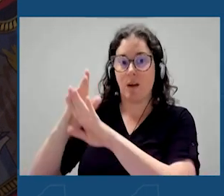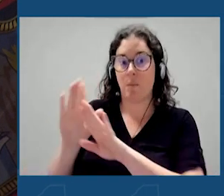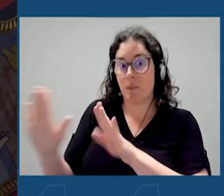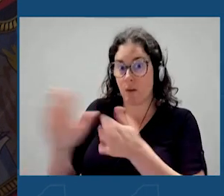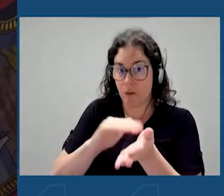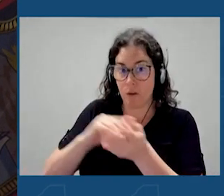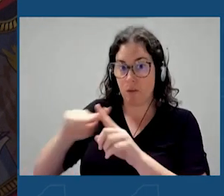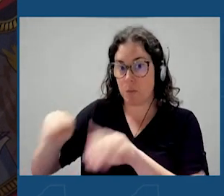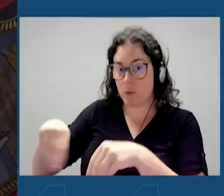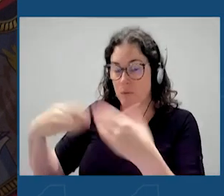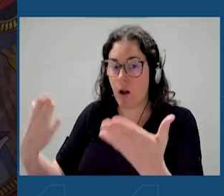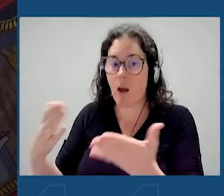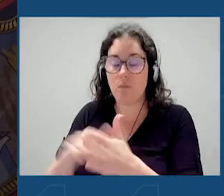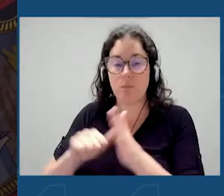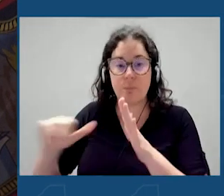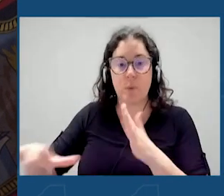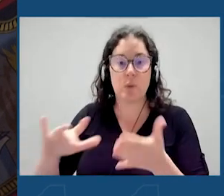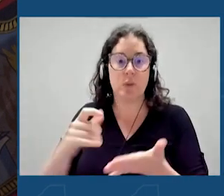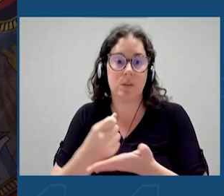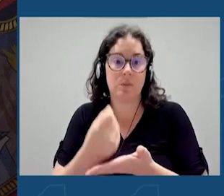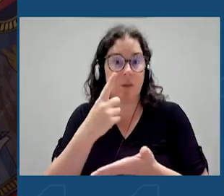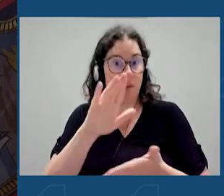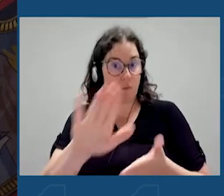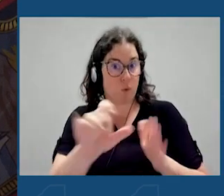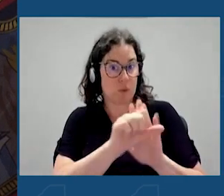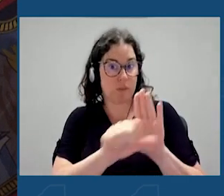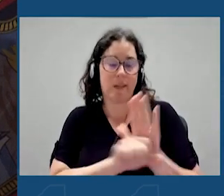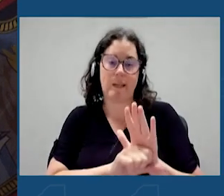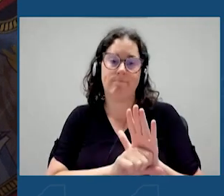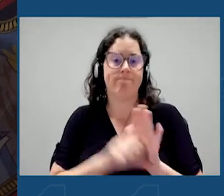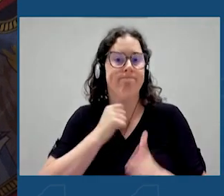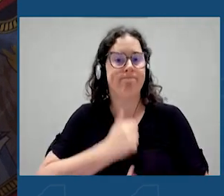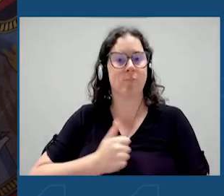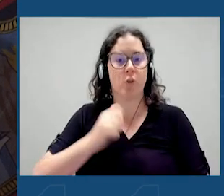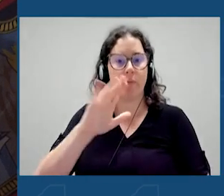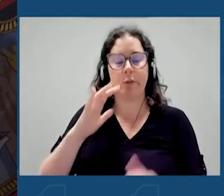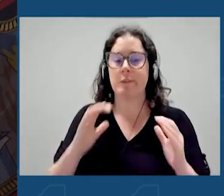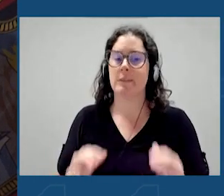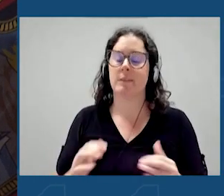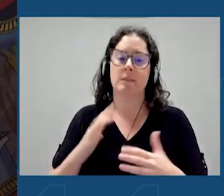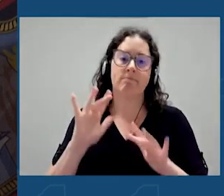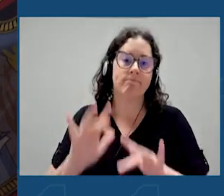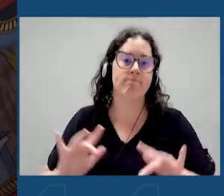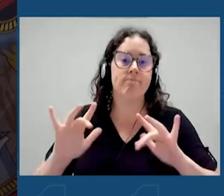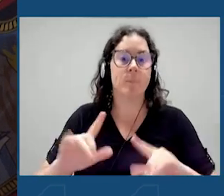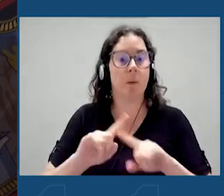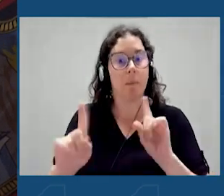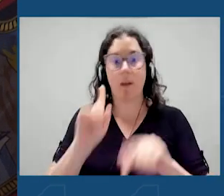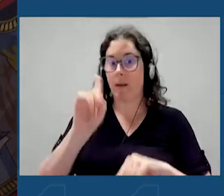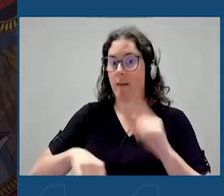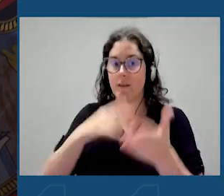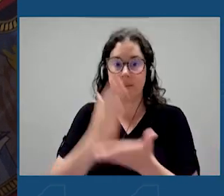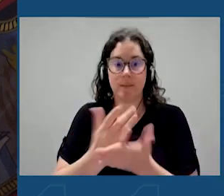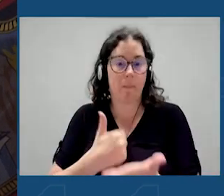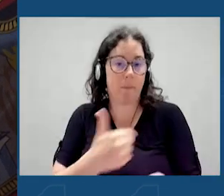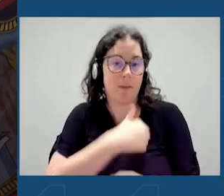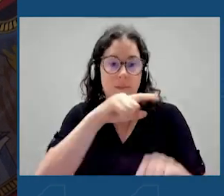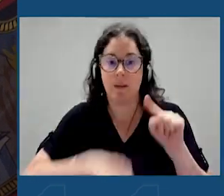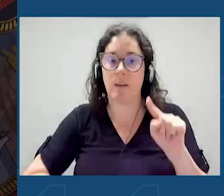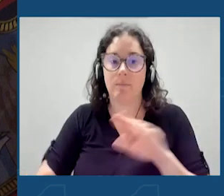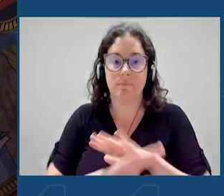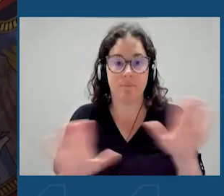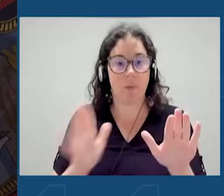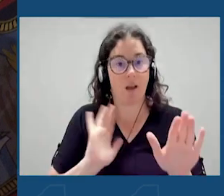that's your state, I feel sorry for your constituents. But they can't stop us. They can't stop